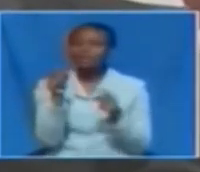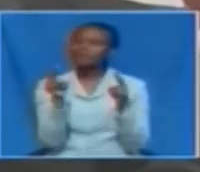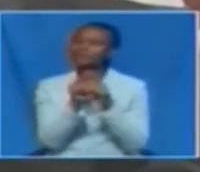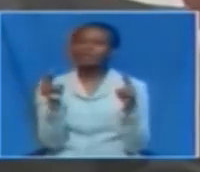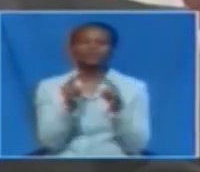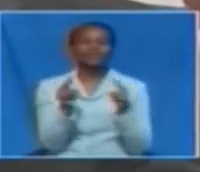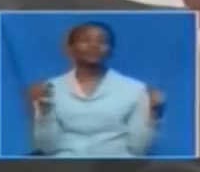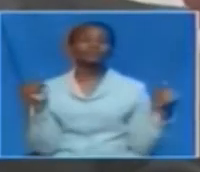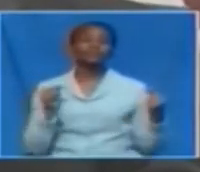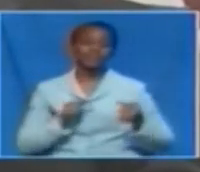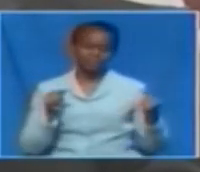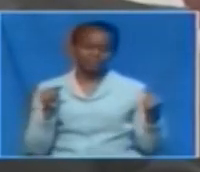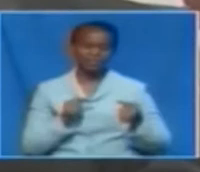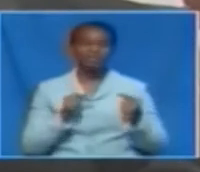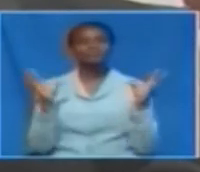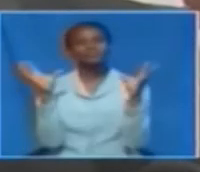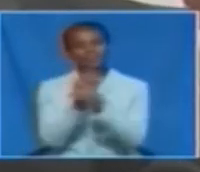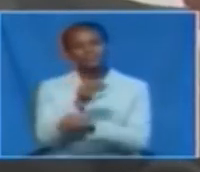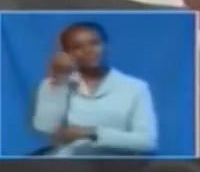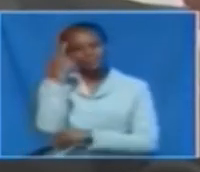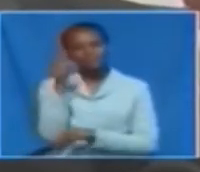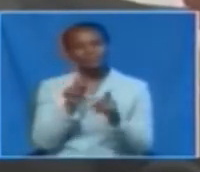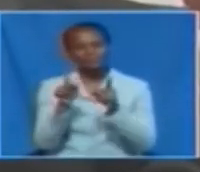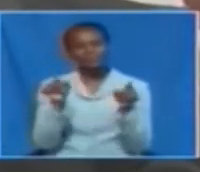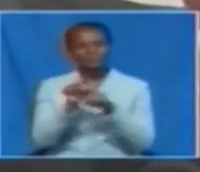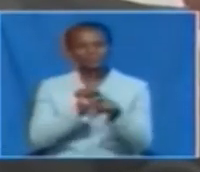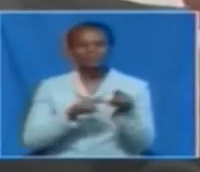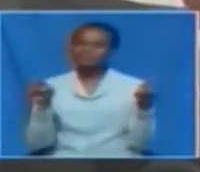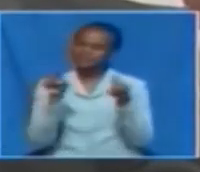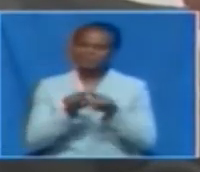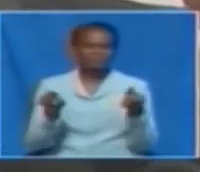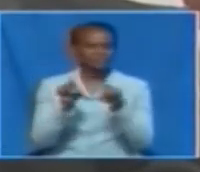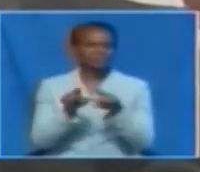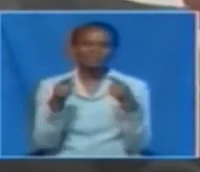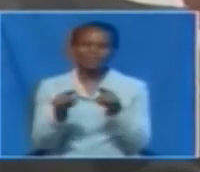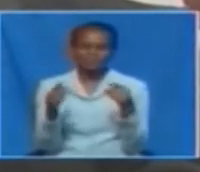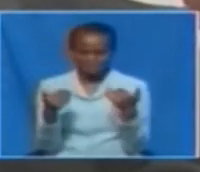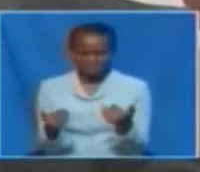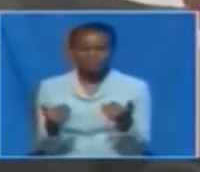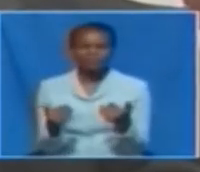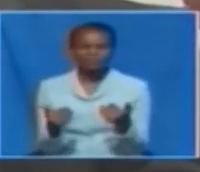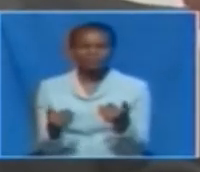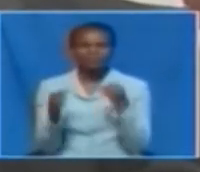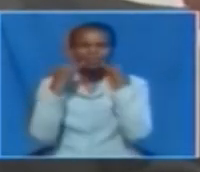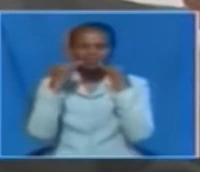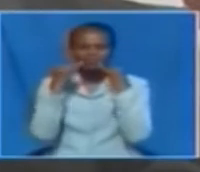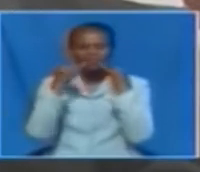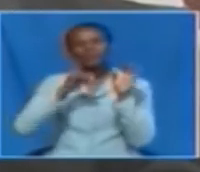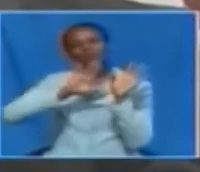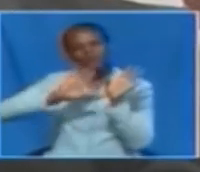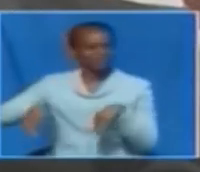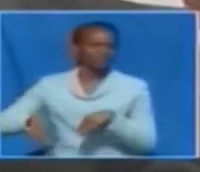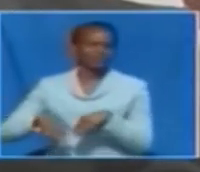painful, totally misunderstood, being called, the same thing that is happening to me in the political arena. They told me, give it up.